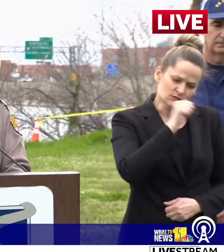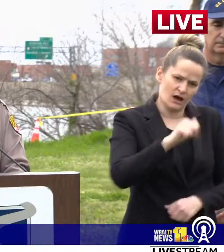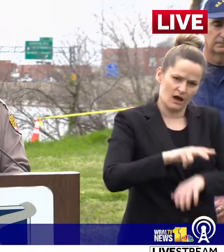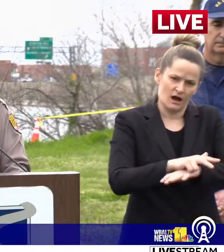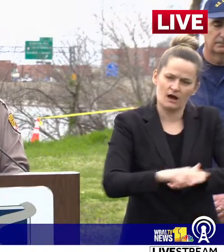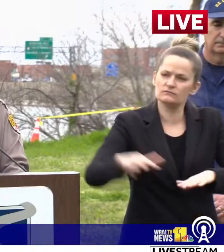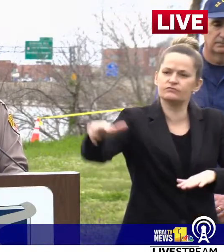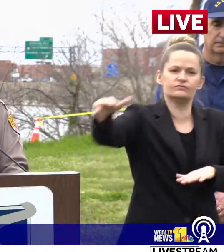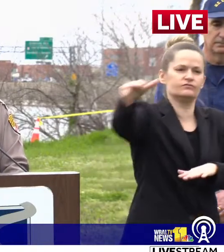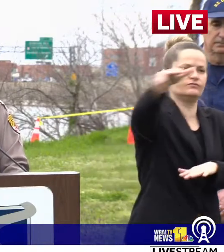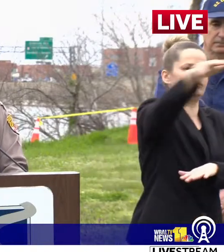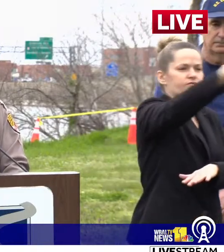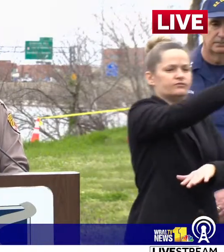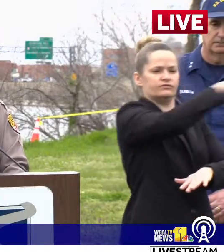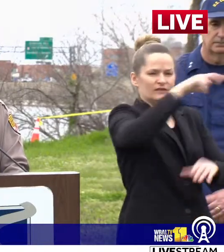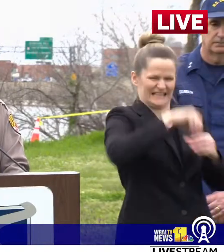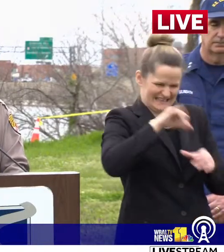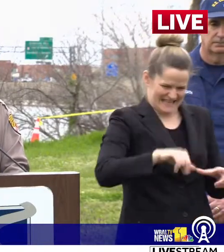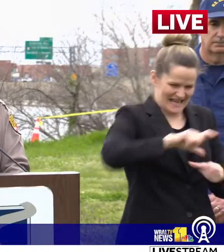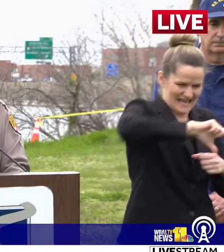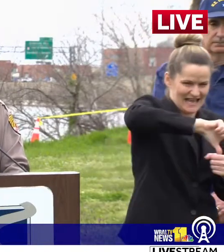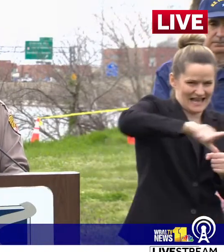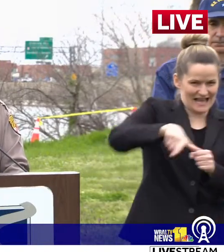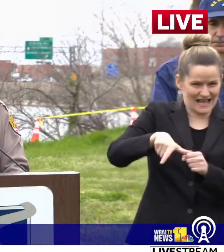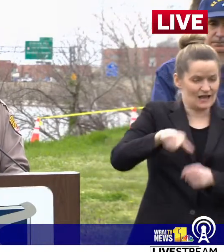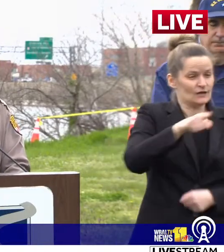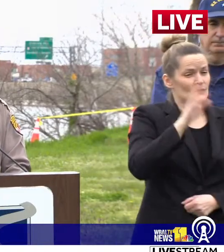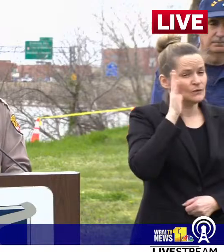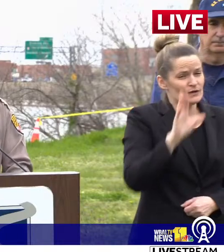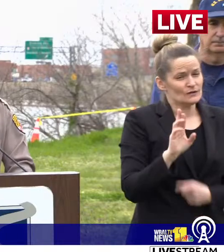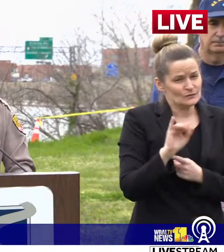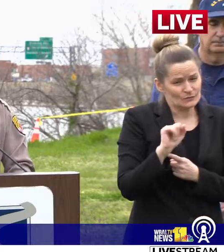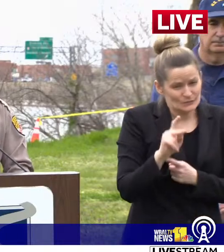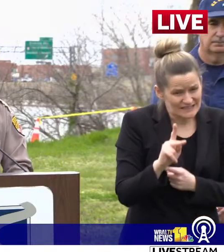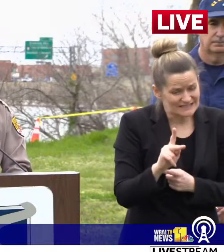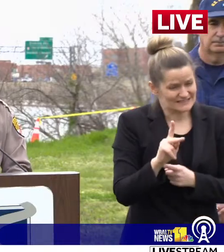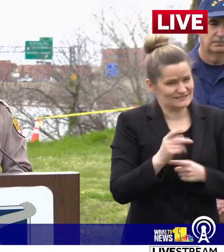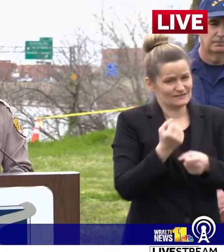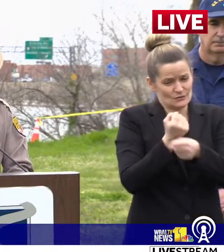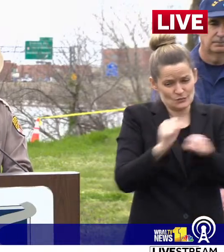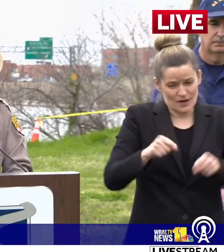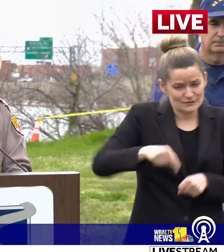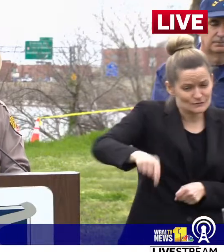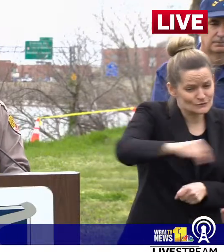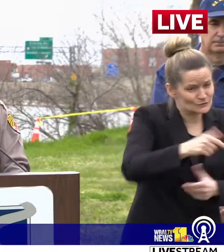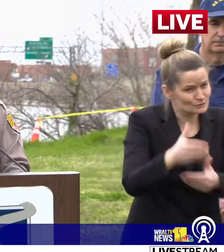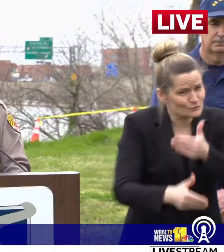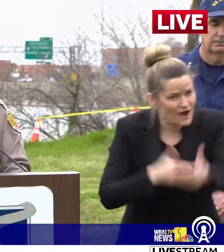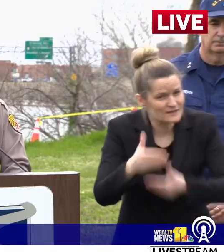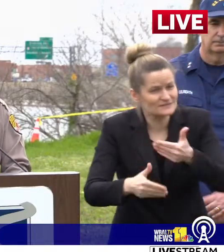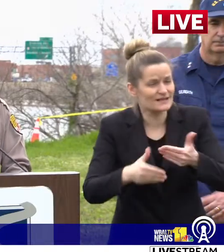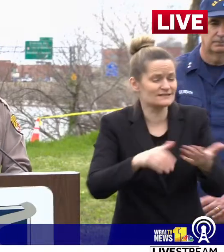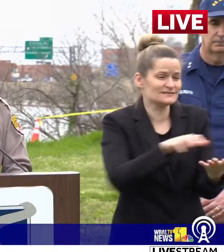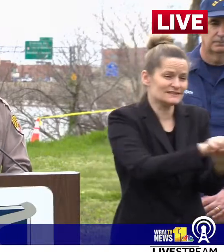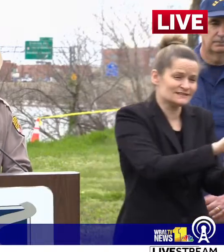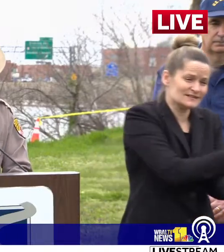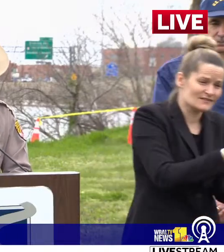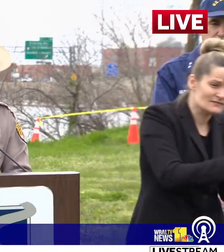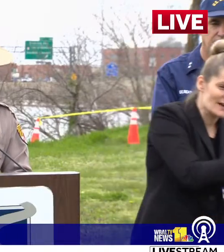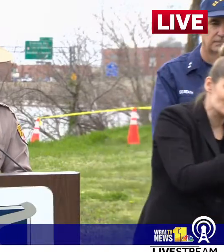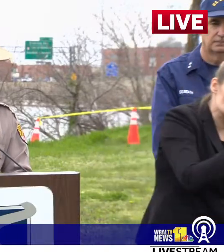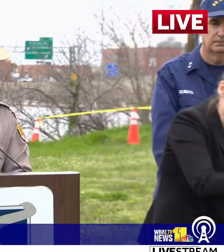poses significant risk to the ongoing efforts by all of our partners to respond to this incident and bring it to